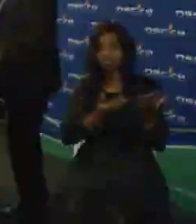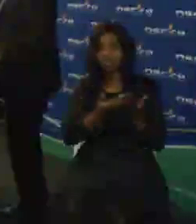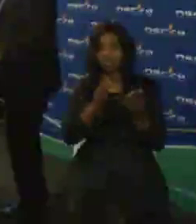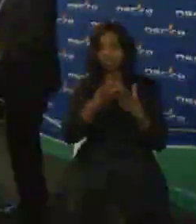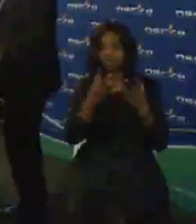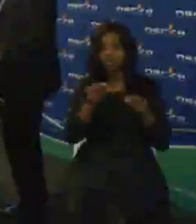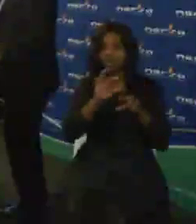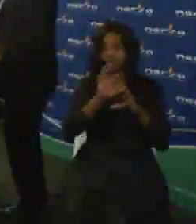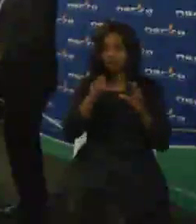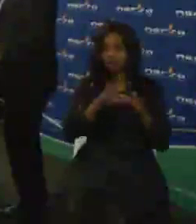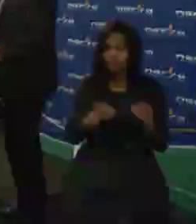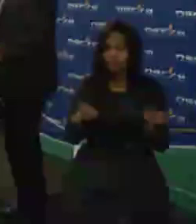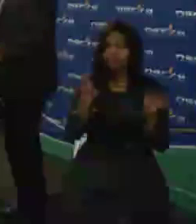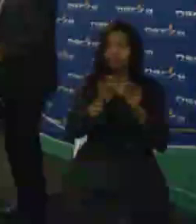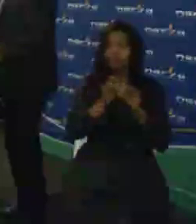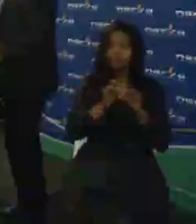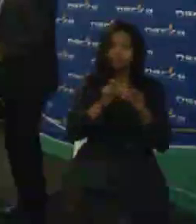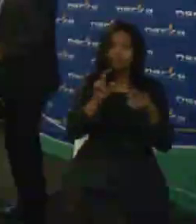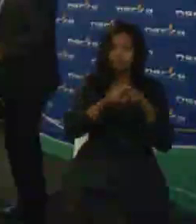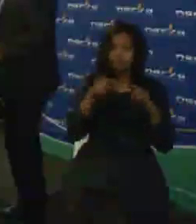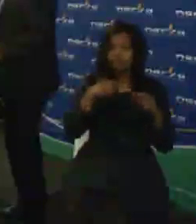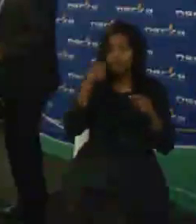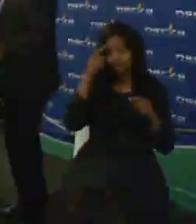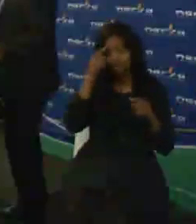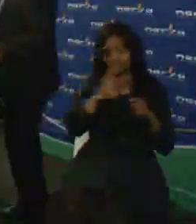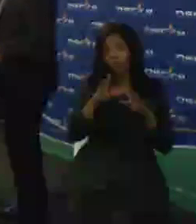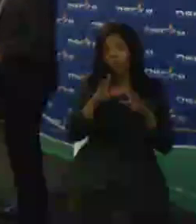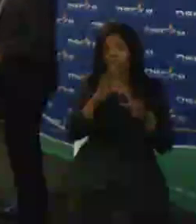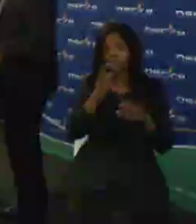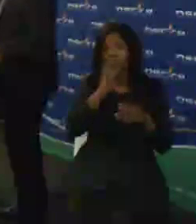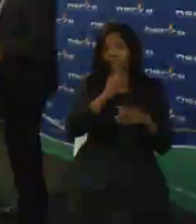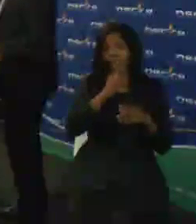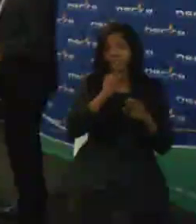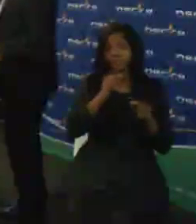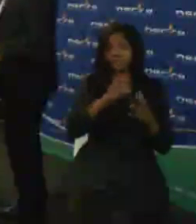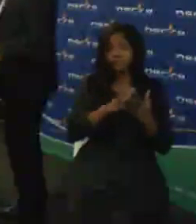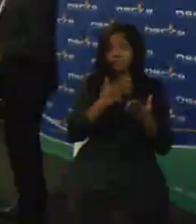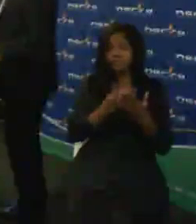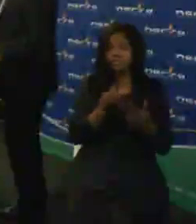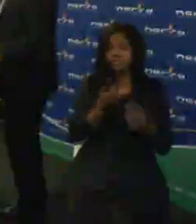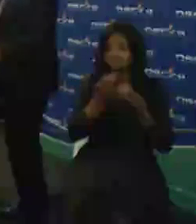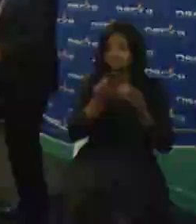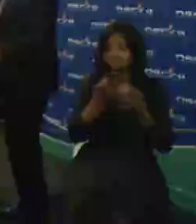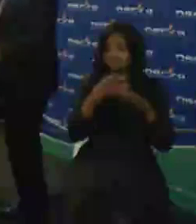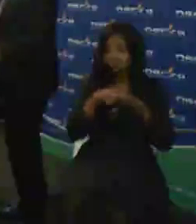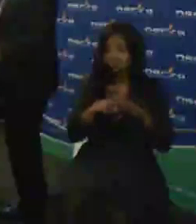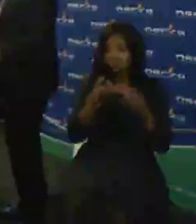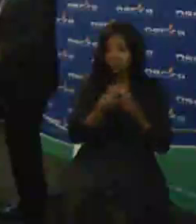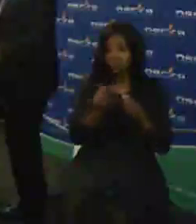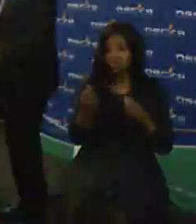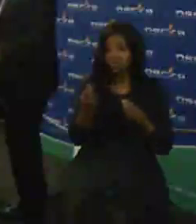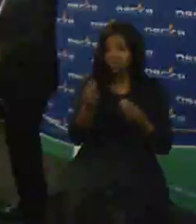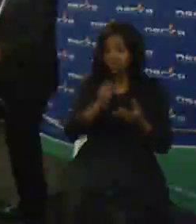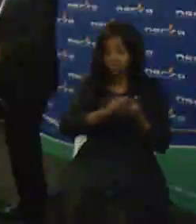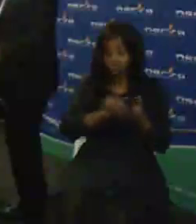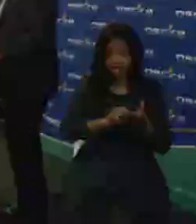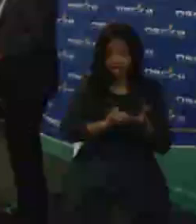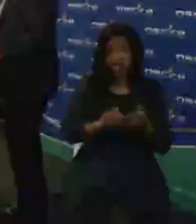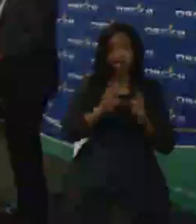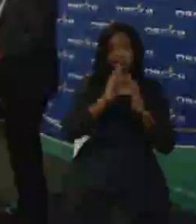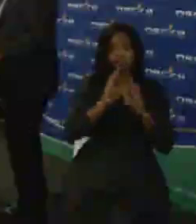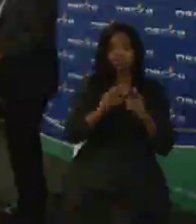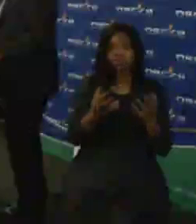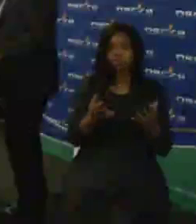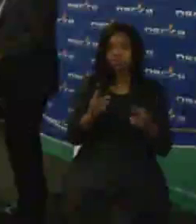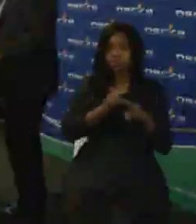the value add. So I think on the irregular expenditure, Chairperson, we can also complement this with a written